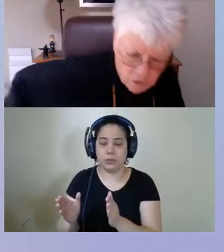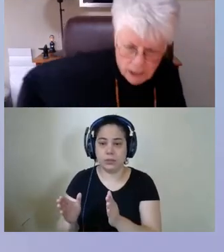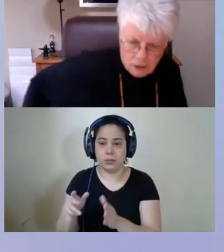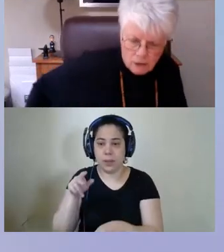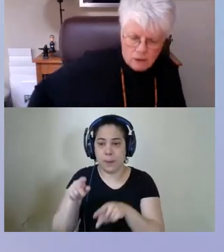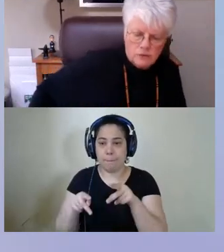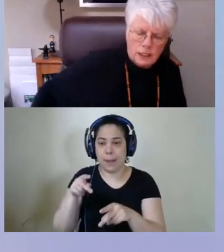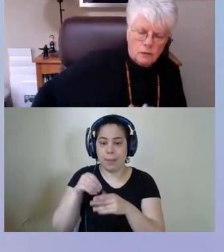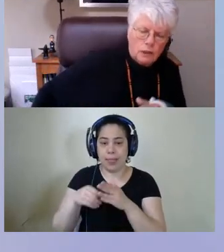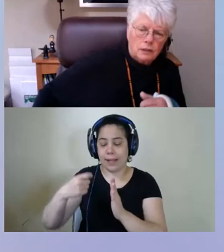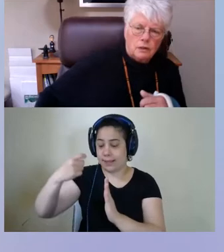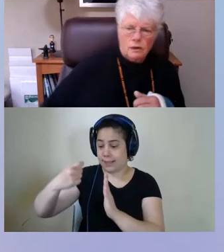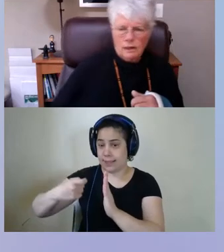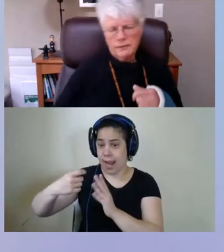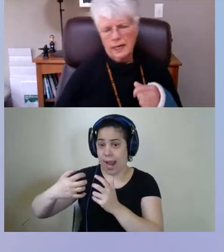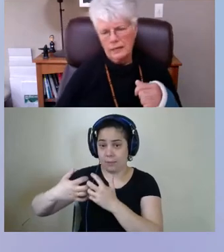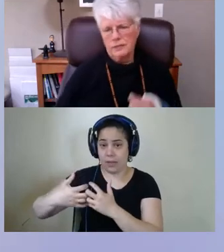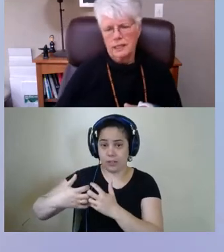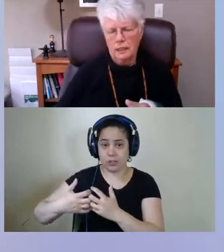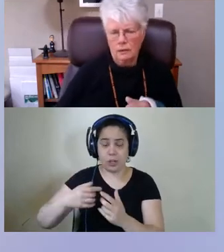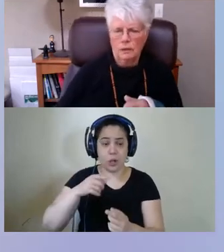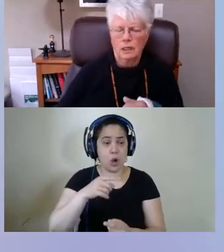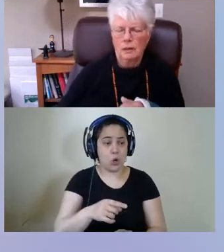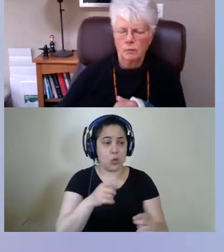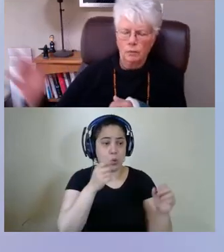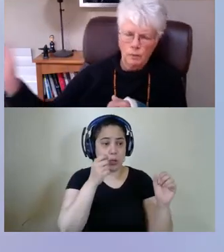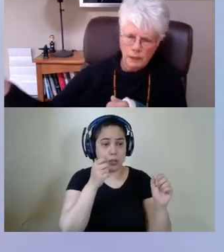in the scanner are said, well, you're off task now.